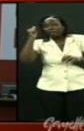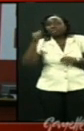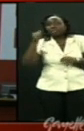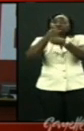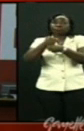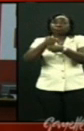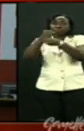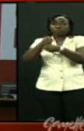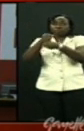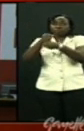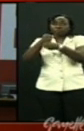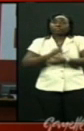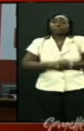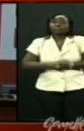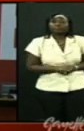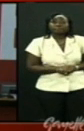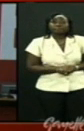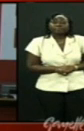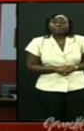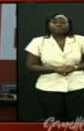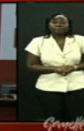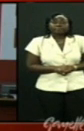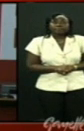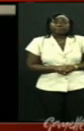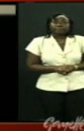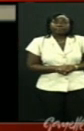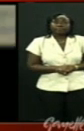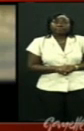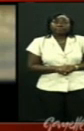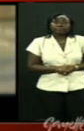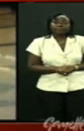of healthcare providers at the medical facility.